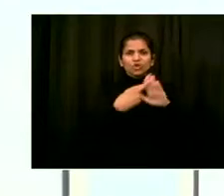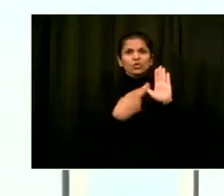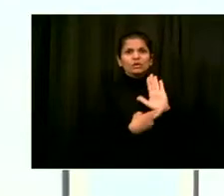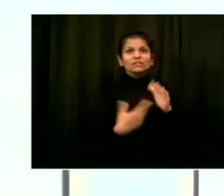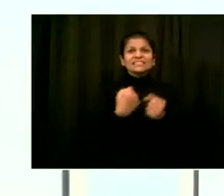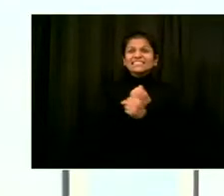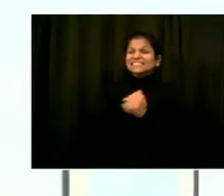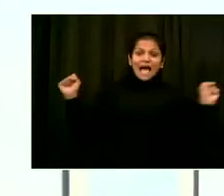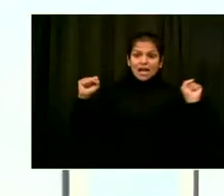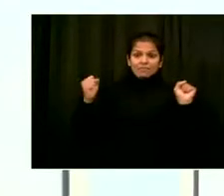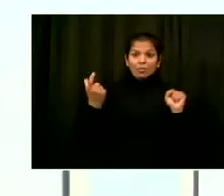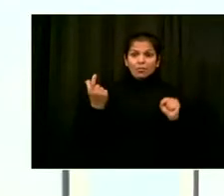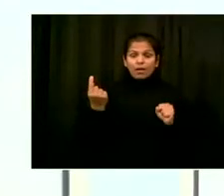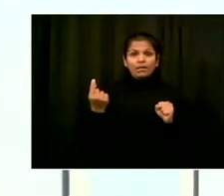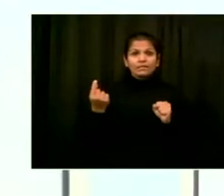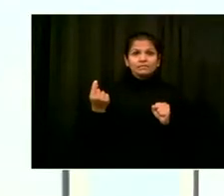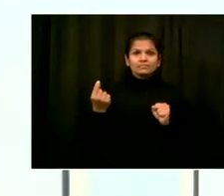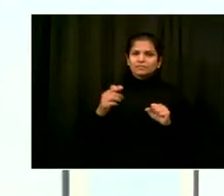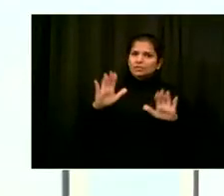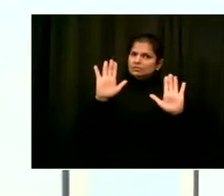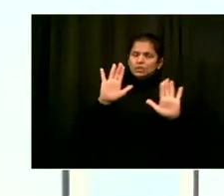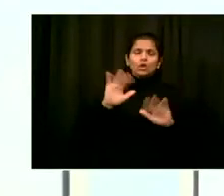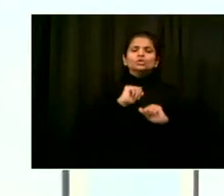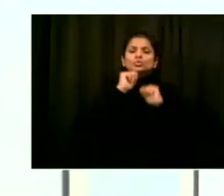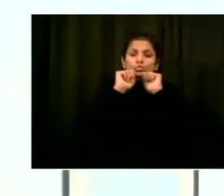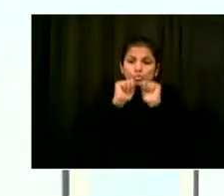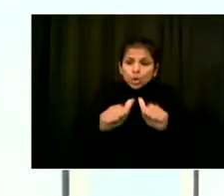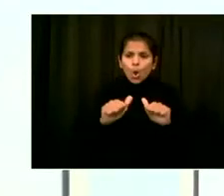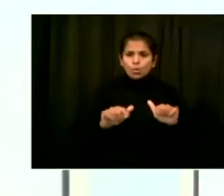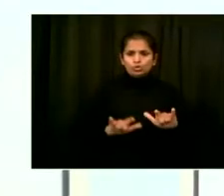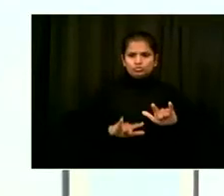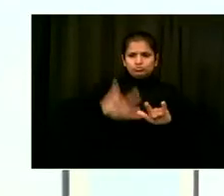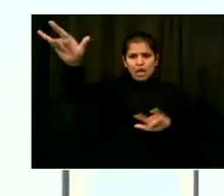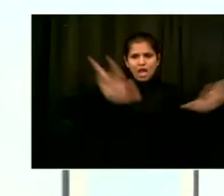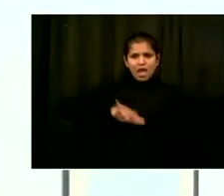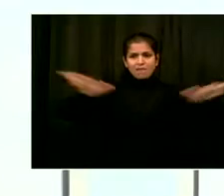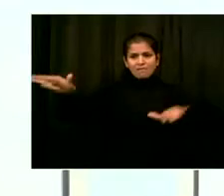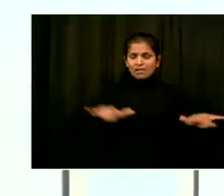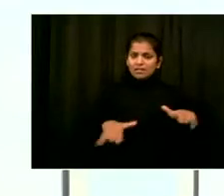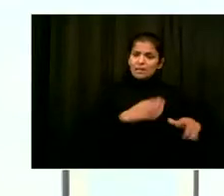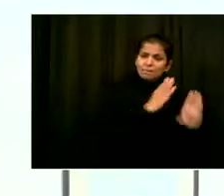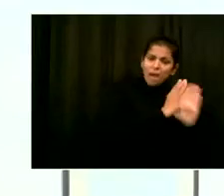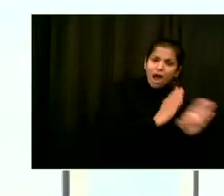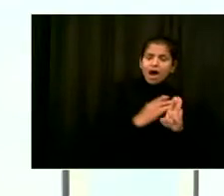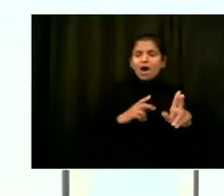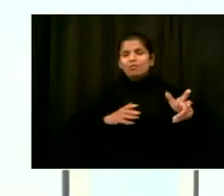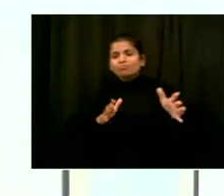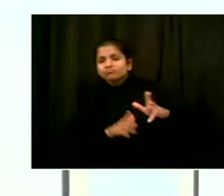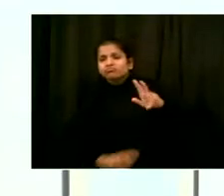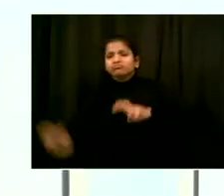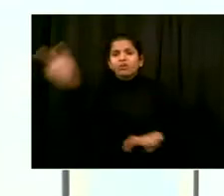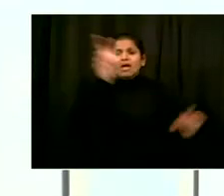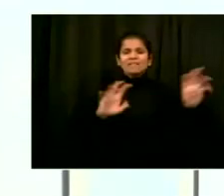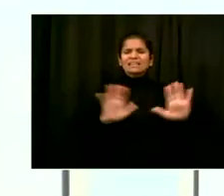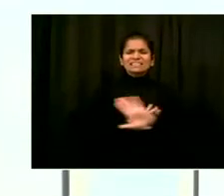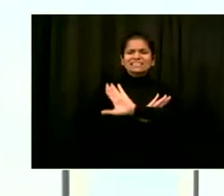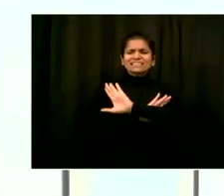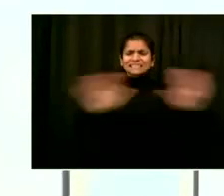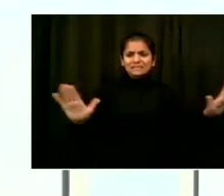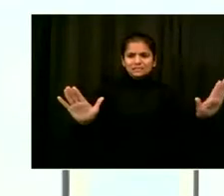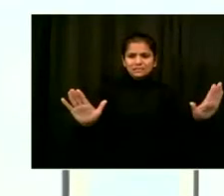travel um and that is also a very important message along with our message to get